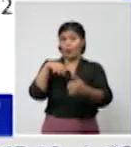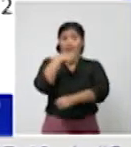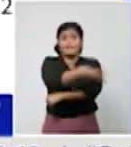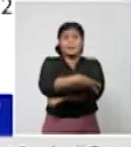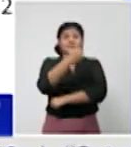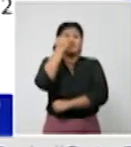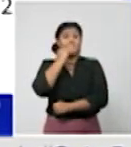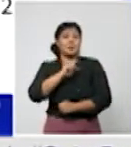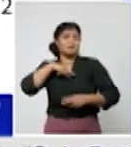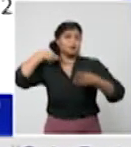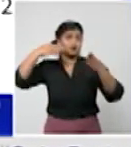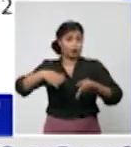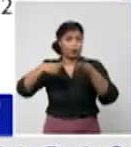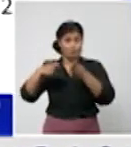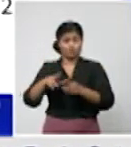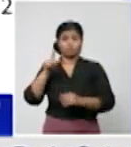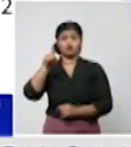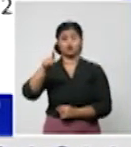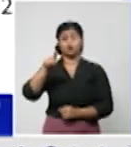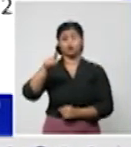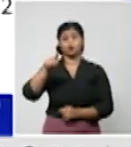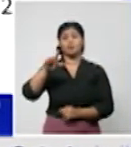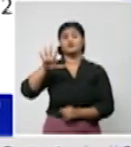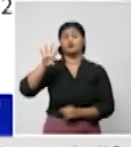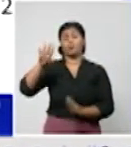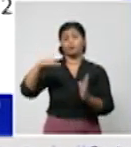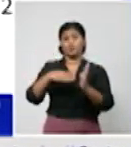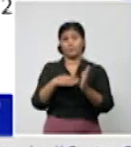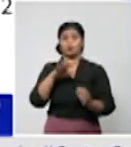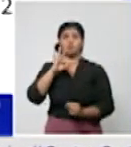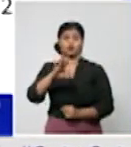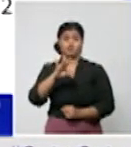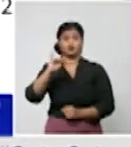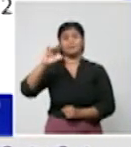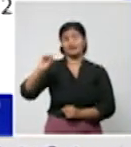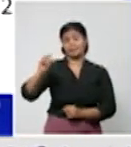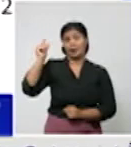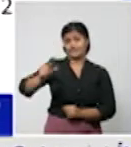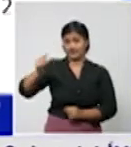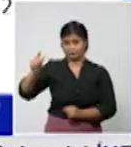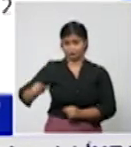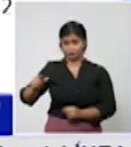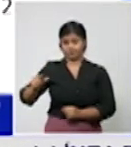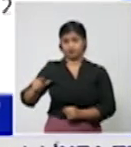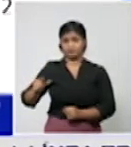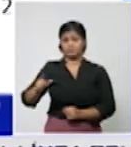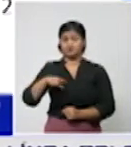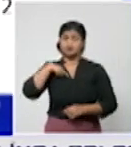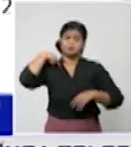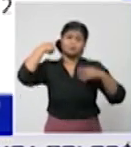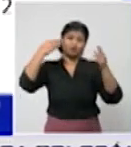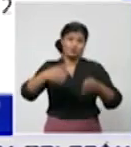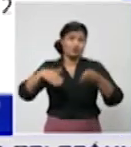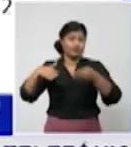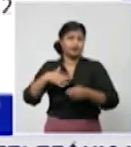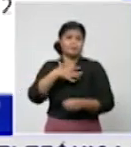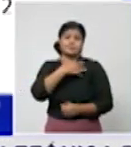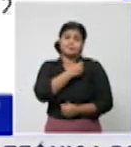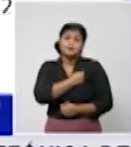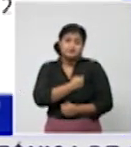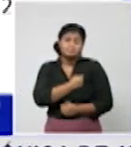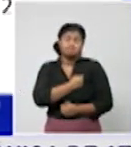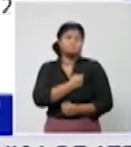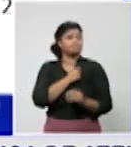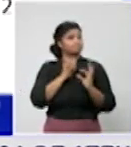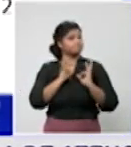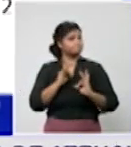coronavirus. These figures are absolute numbers, not the mortality rates as such. I appreciate the support provided